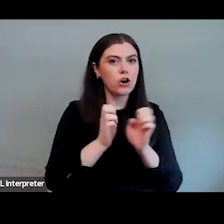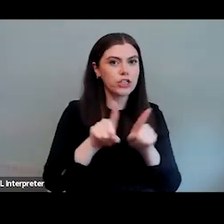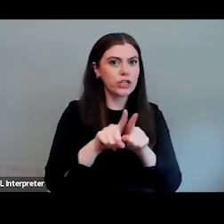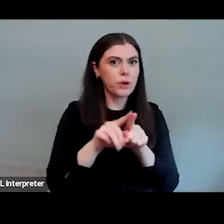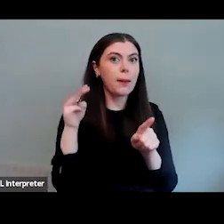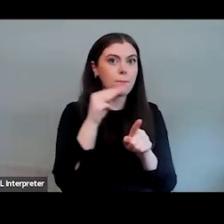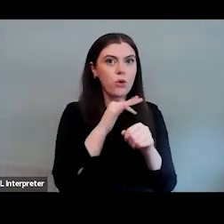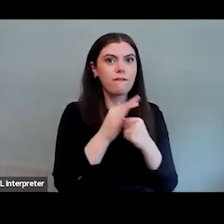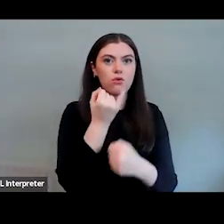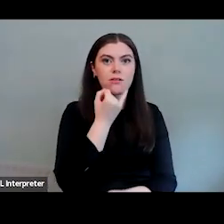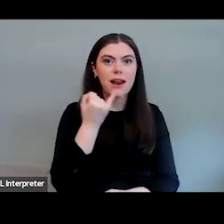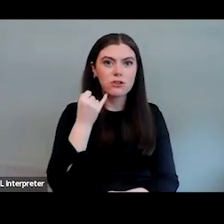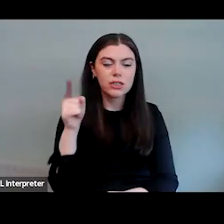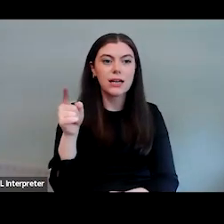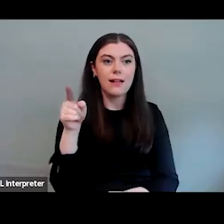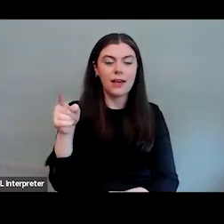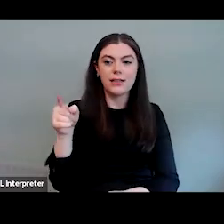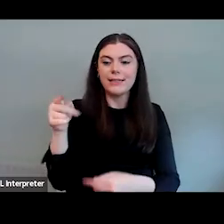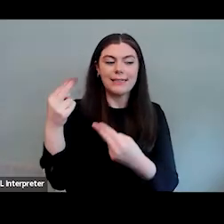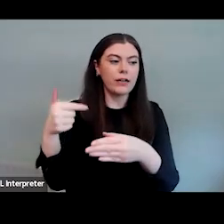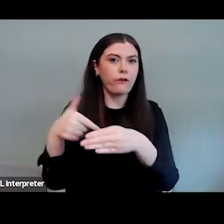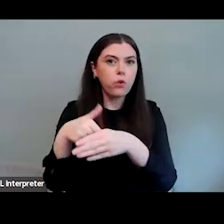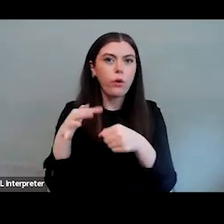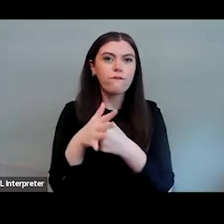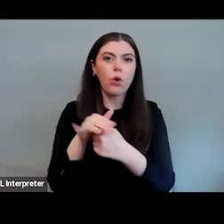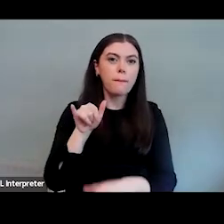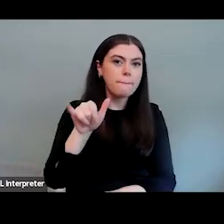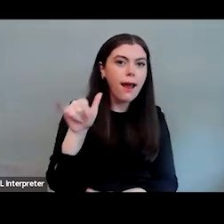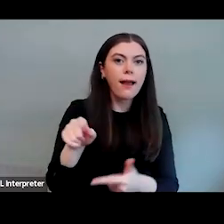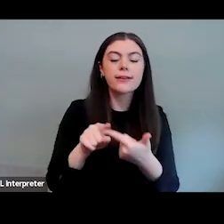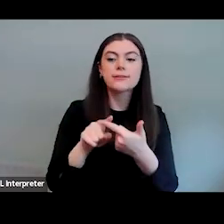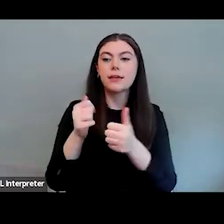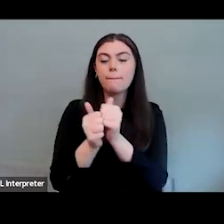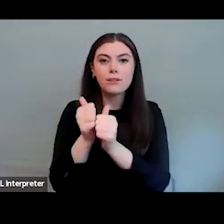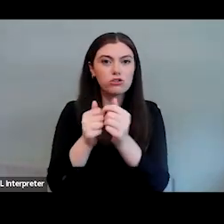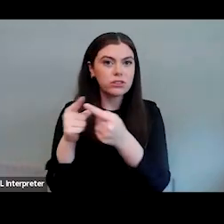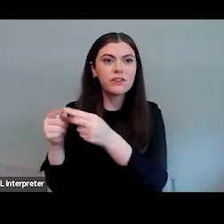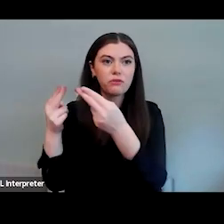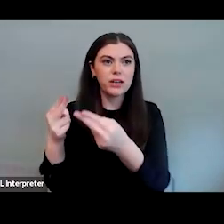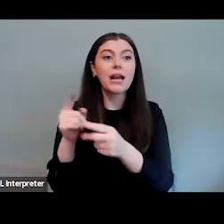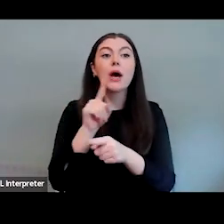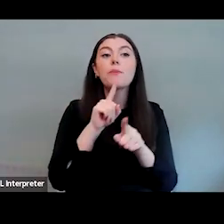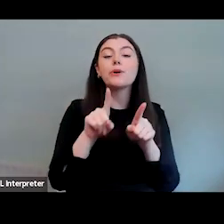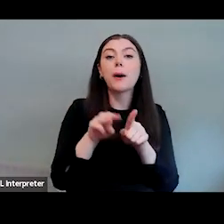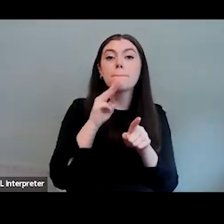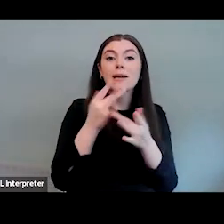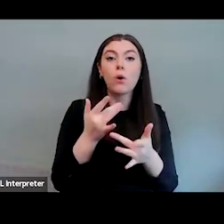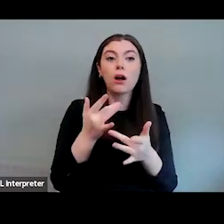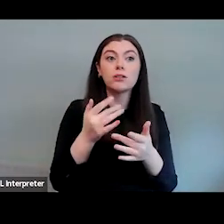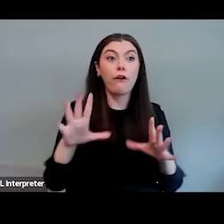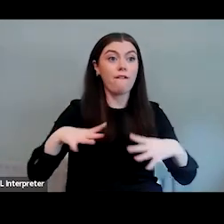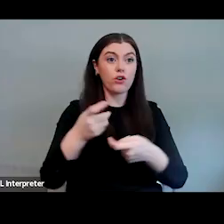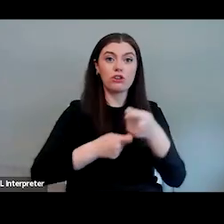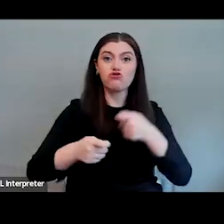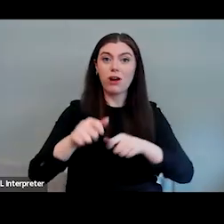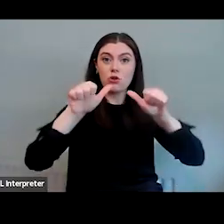genocidal machine that fuels his fighter jets, that fuels his machines of death. But also it means ending free trade